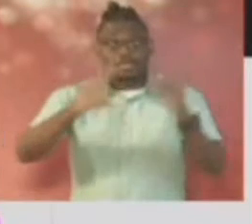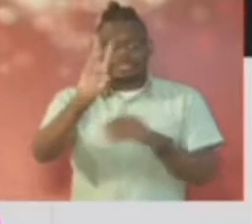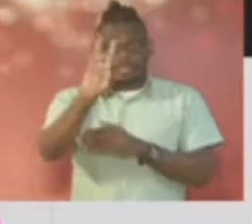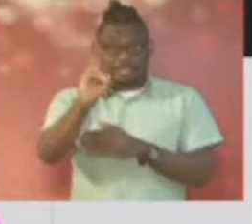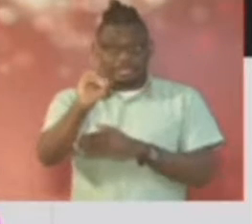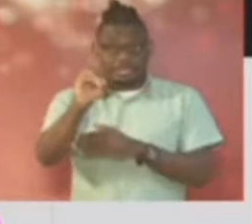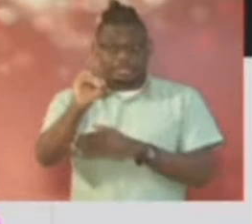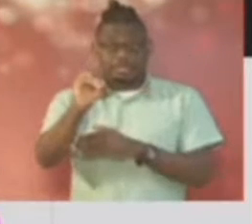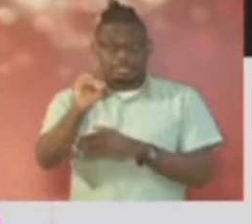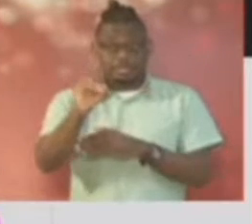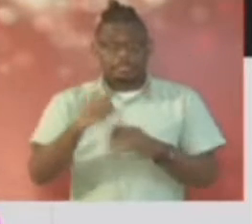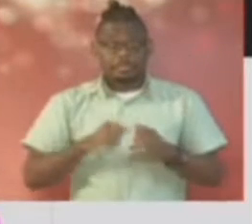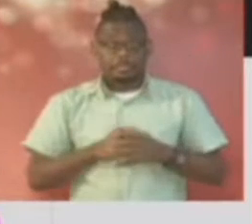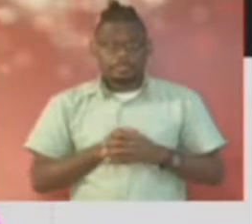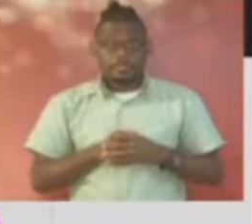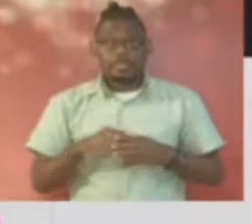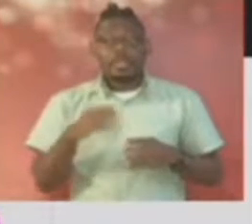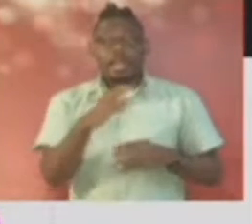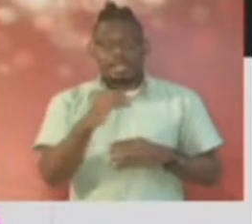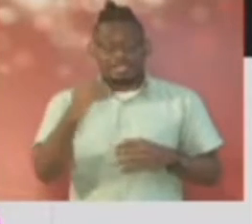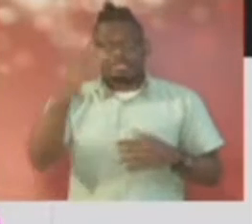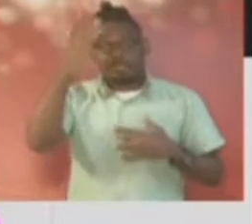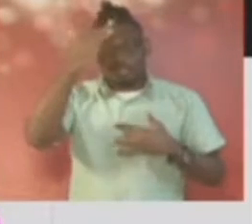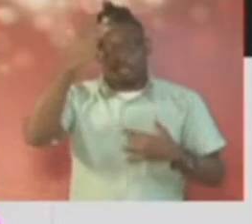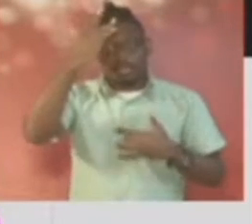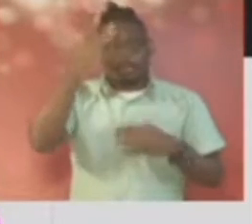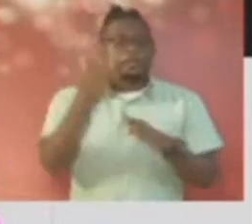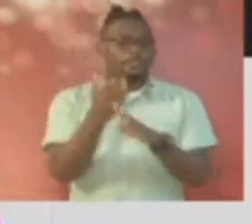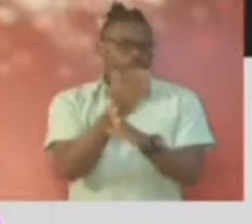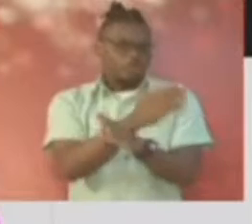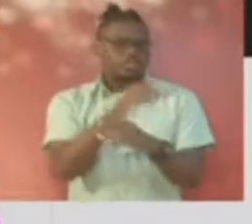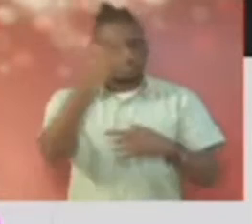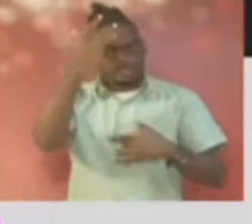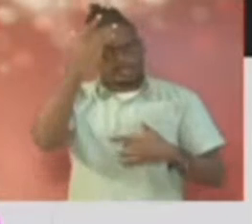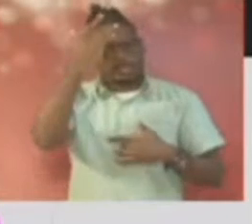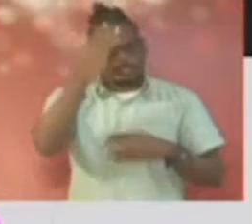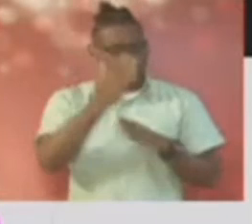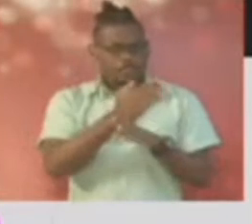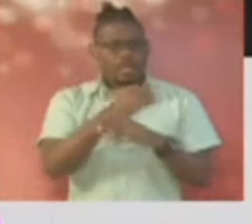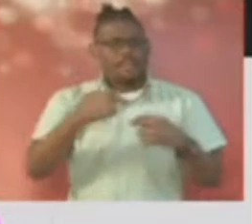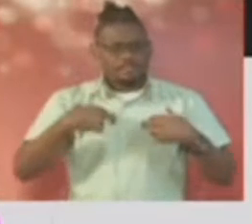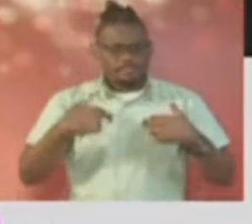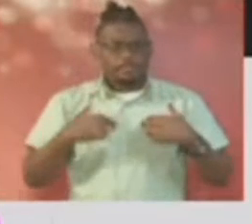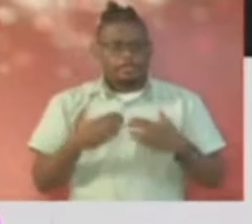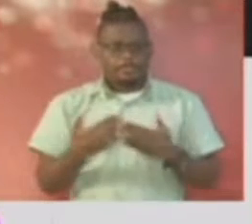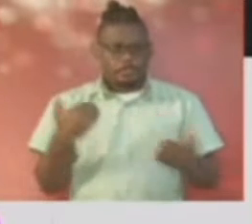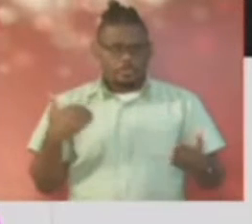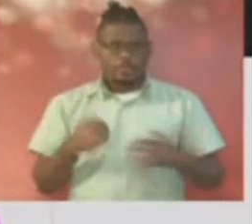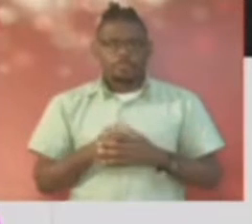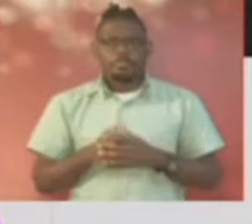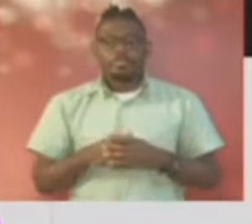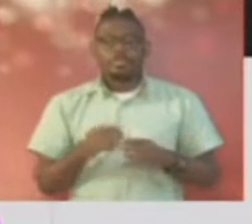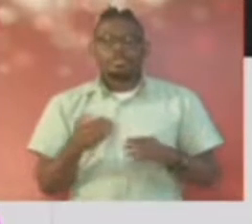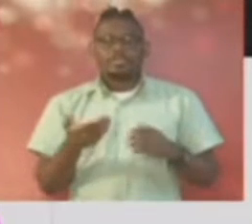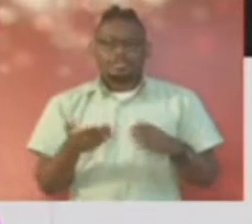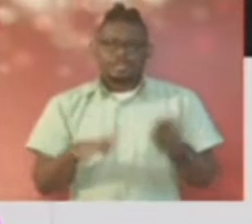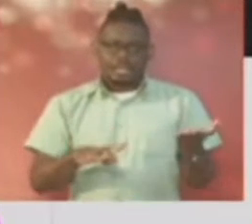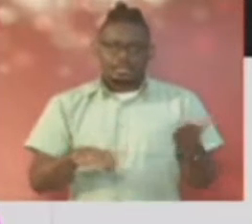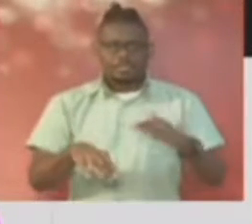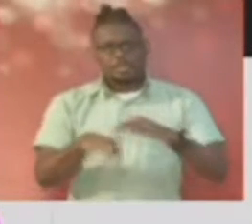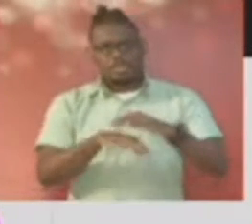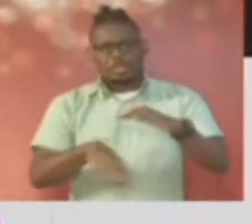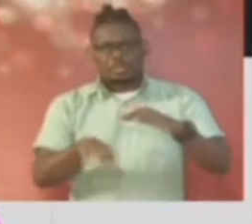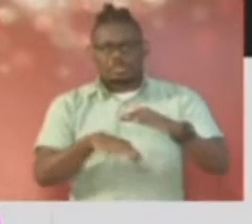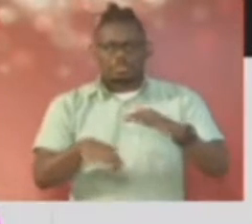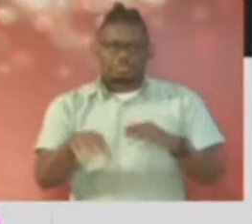had some sort of pre-existing condition. We have seen a couple deaths in the under 50 age group, and in fact